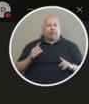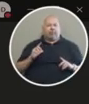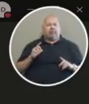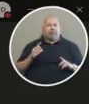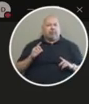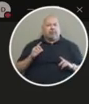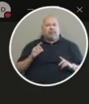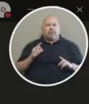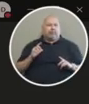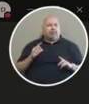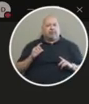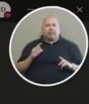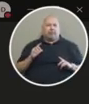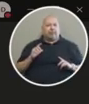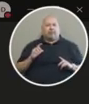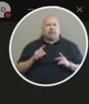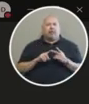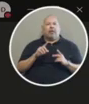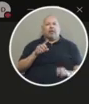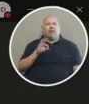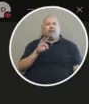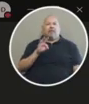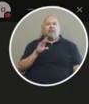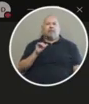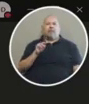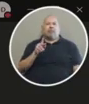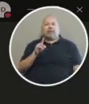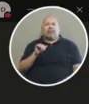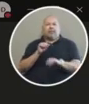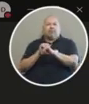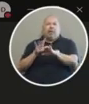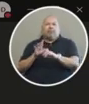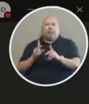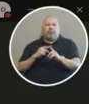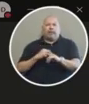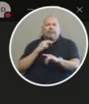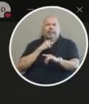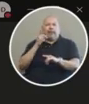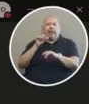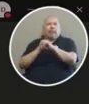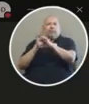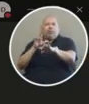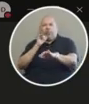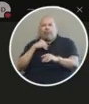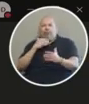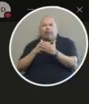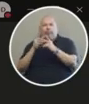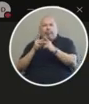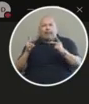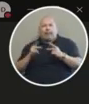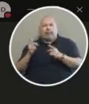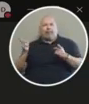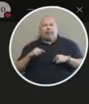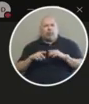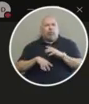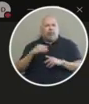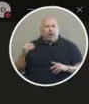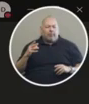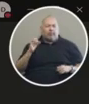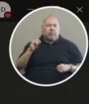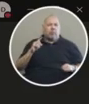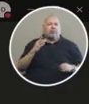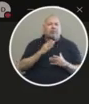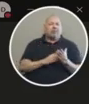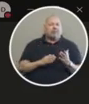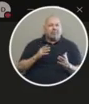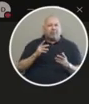out to Franklin Mountain on people that get stranded and don't have a good plan when they go out there. And there's